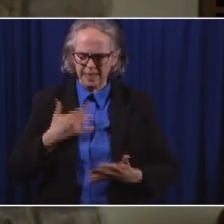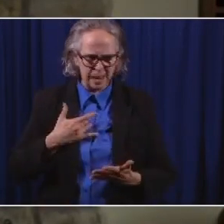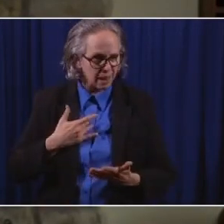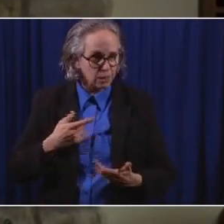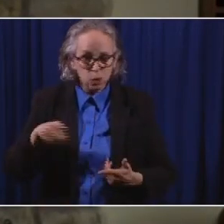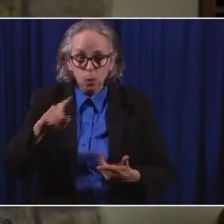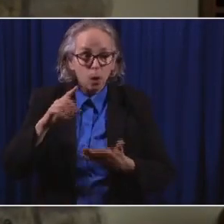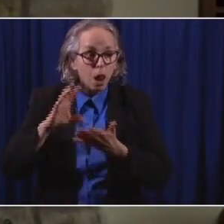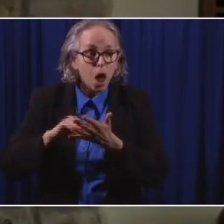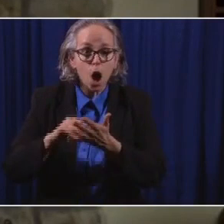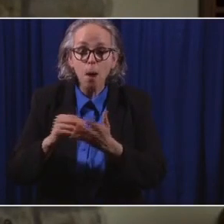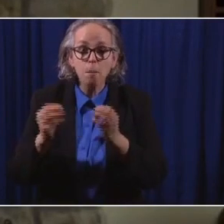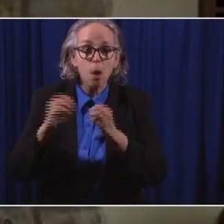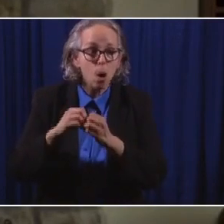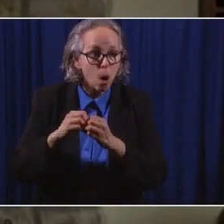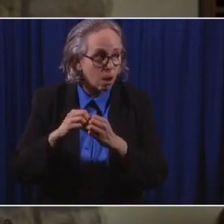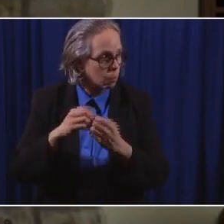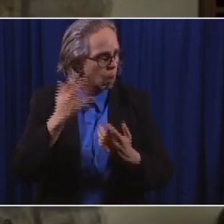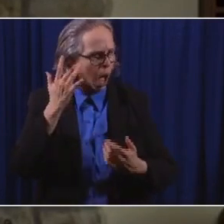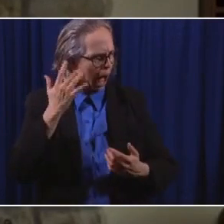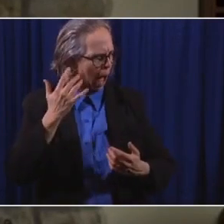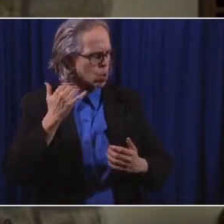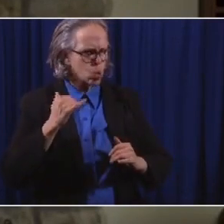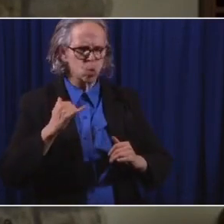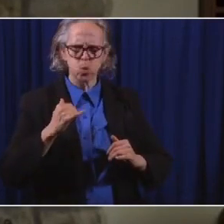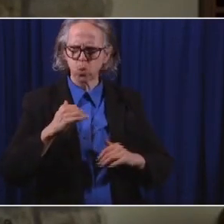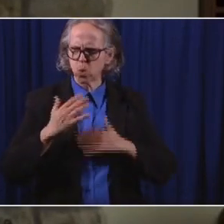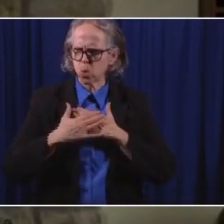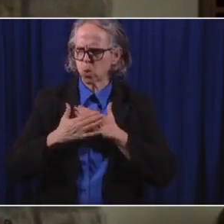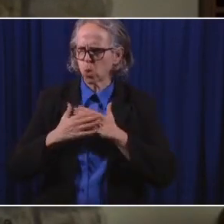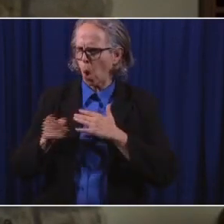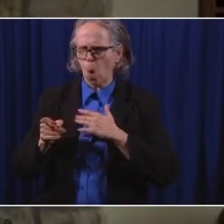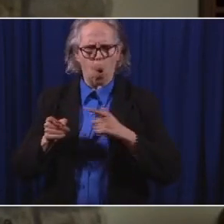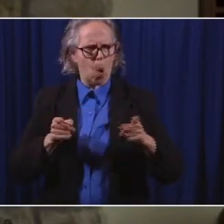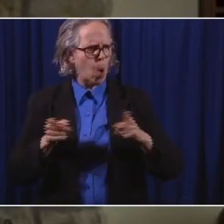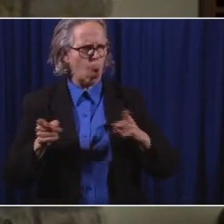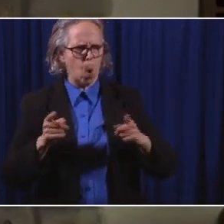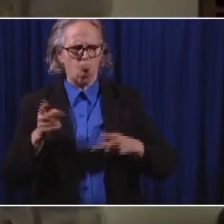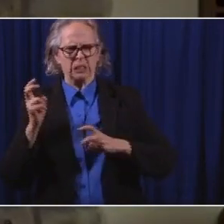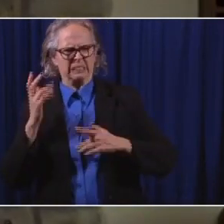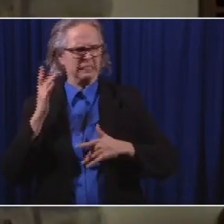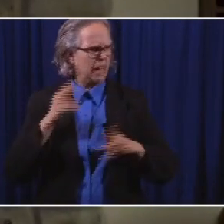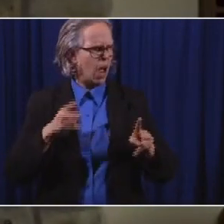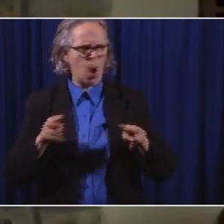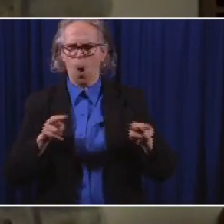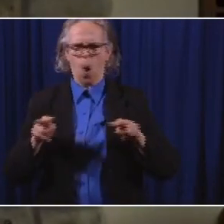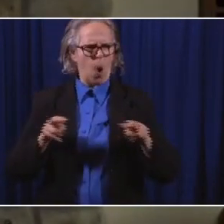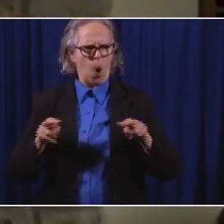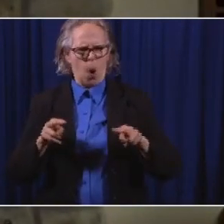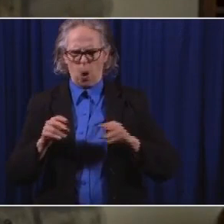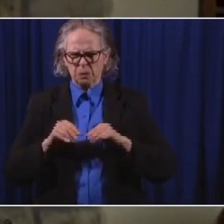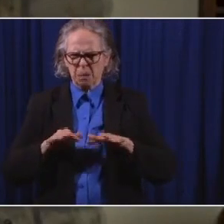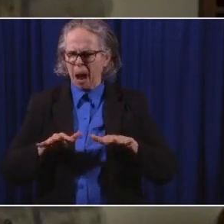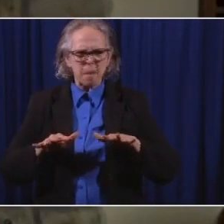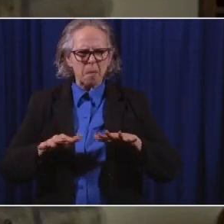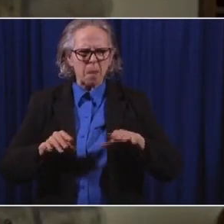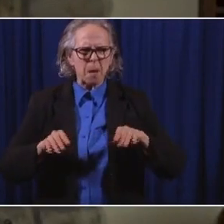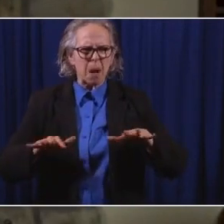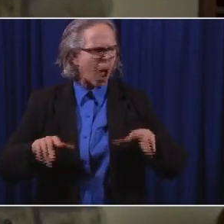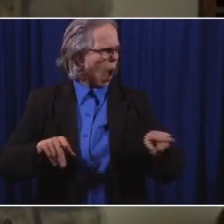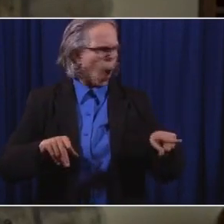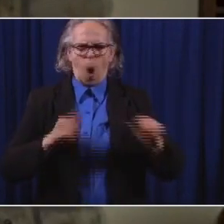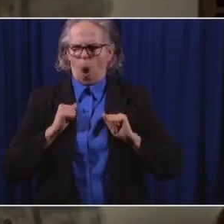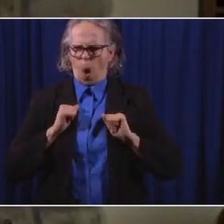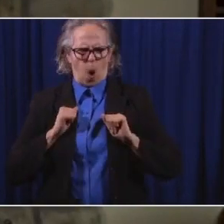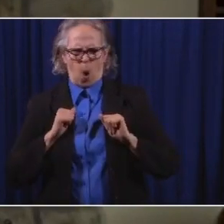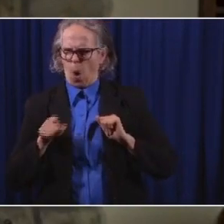and what masks have done in the past. And I think as people see community by community what it is doing and will be